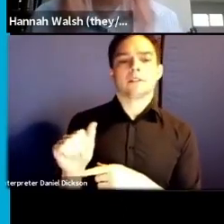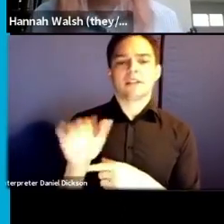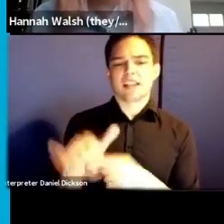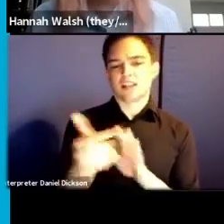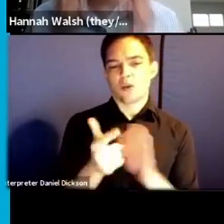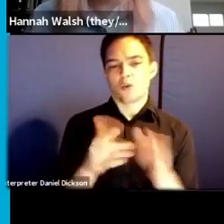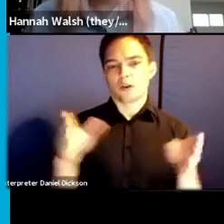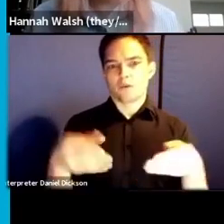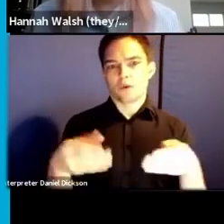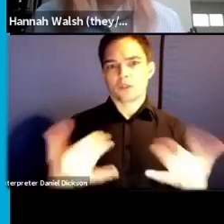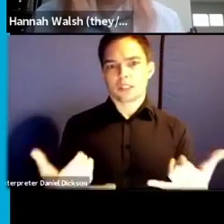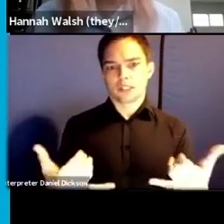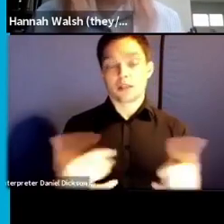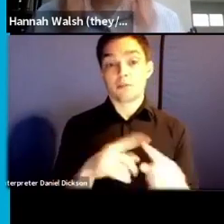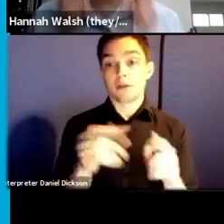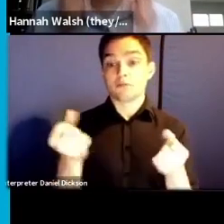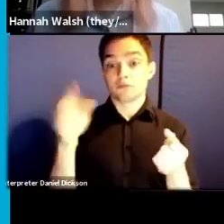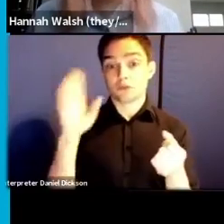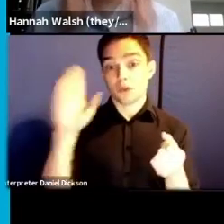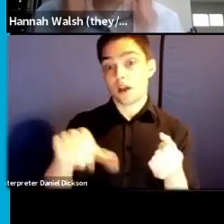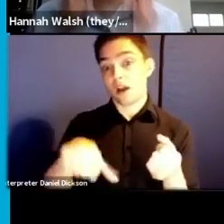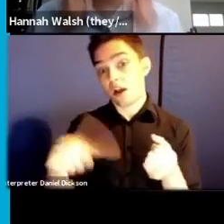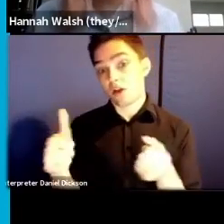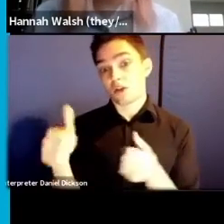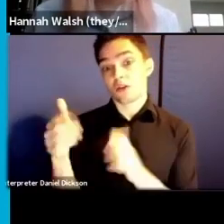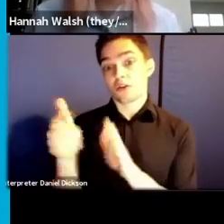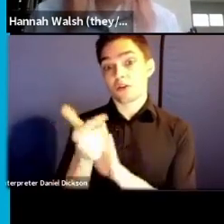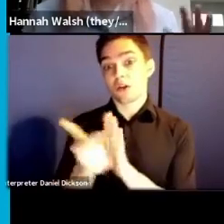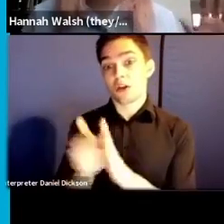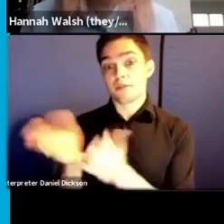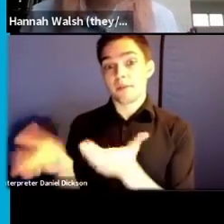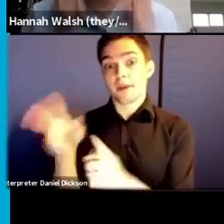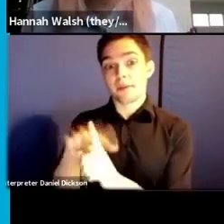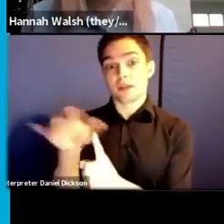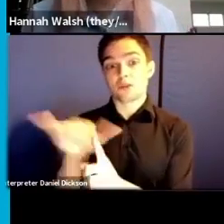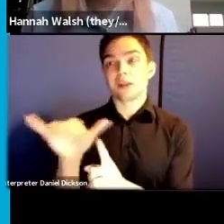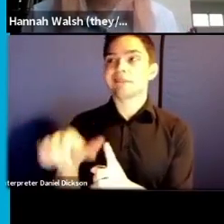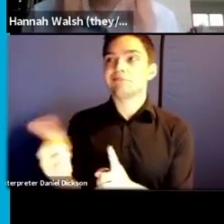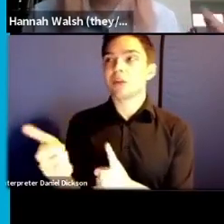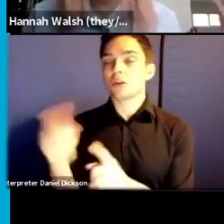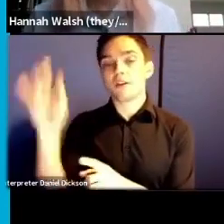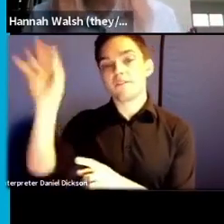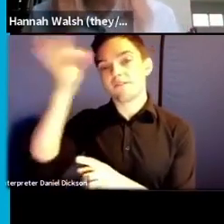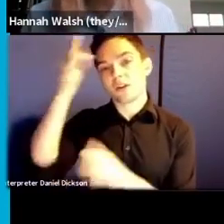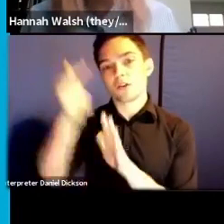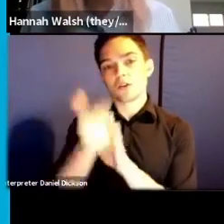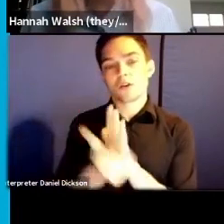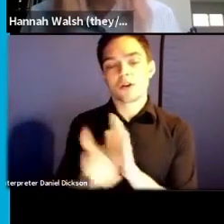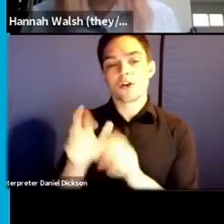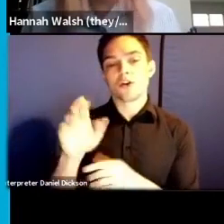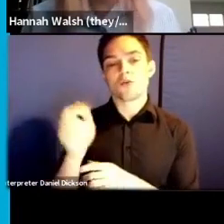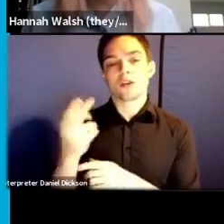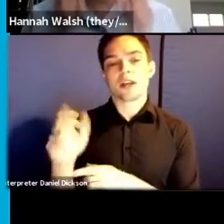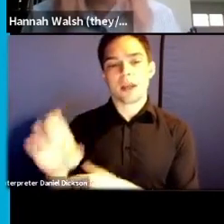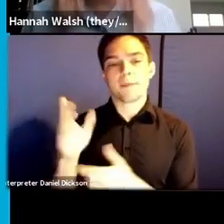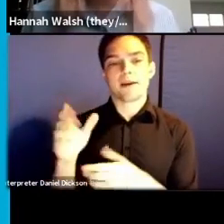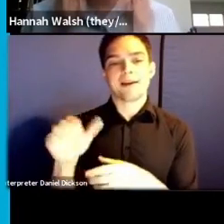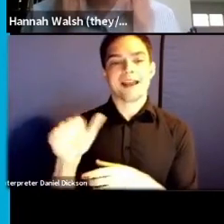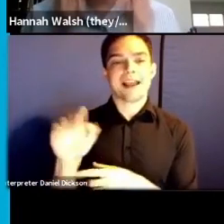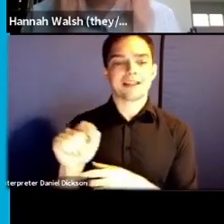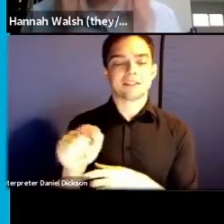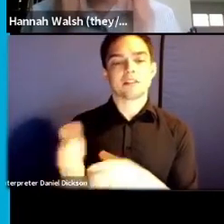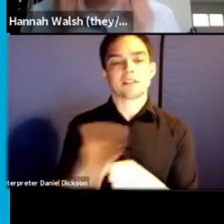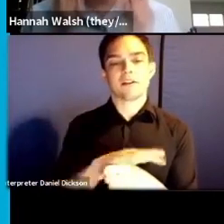we're focusing on here, but there are a lot of other laws that may apply. For example, there's another federal law called the Rehabilitation Act that covers